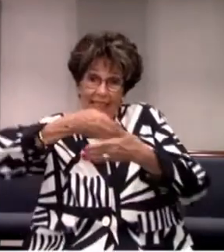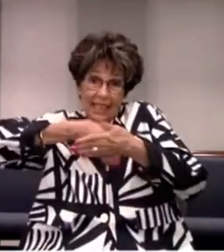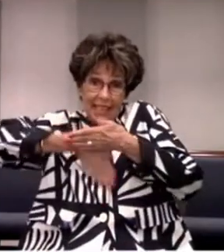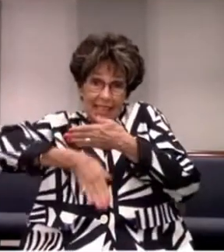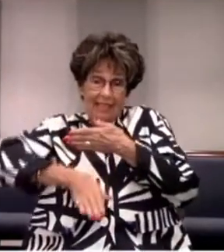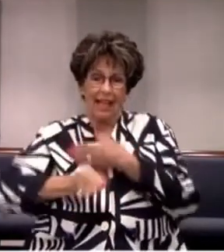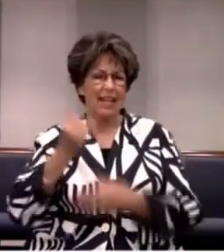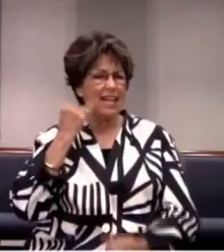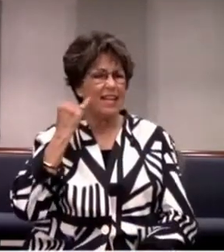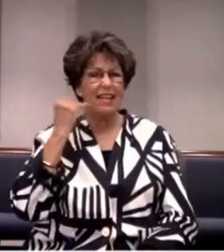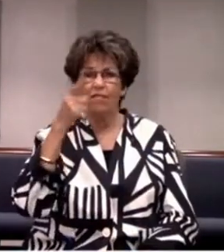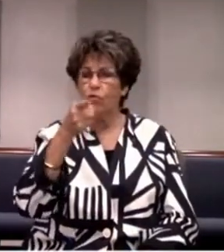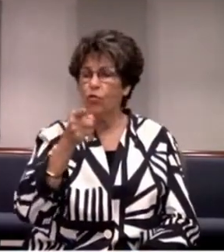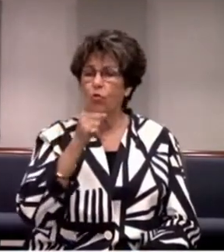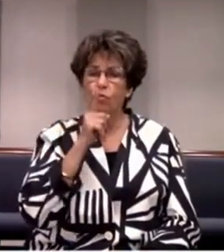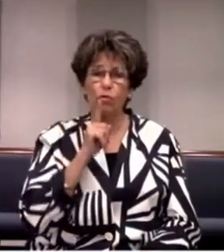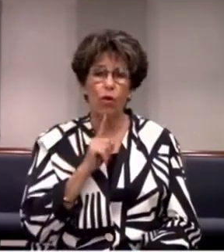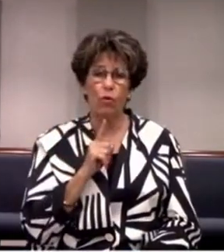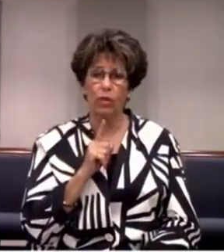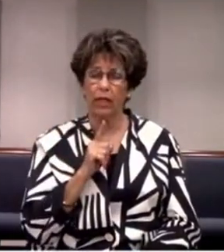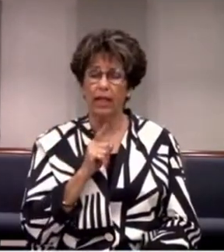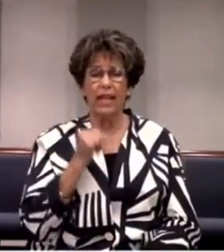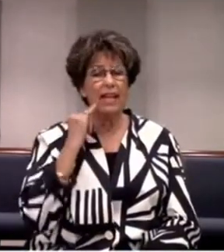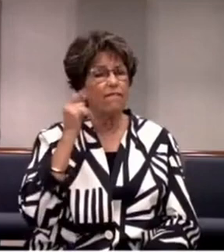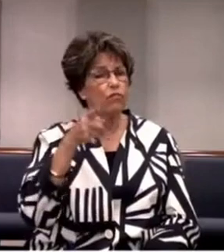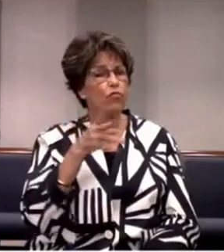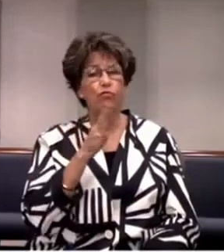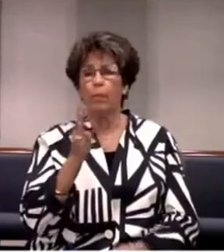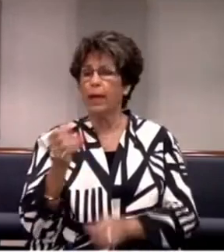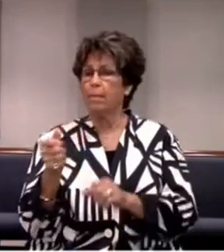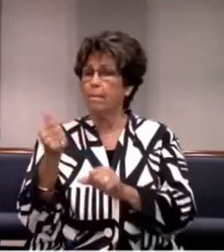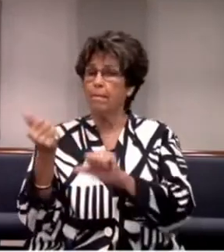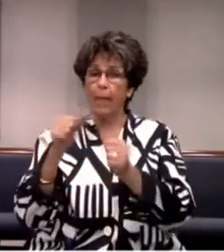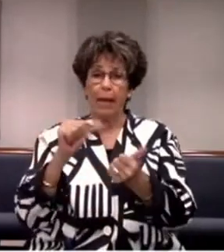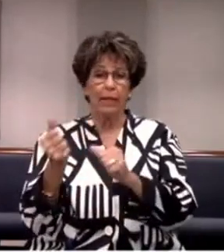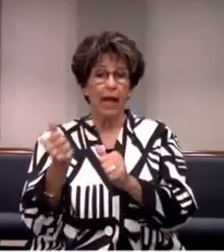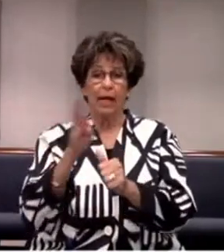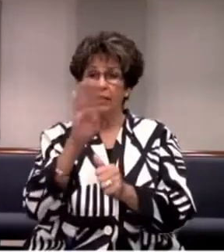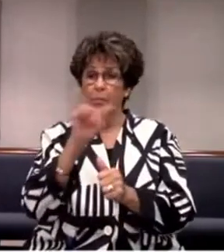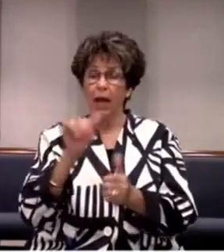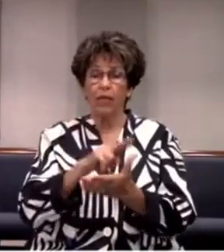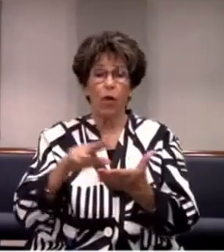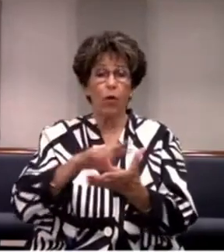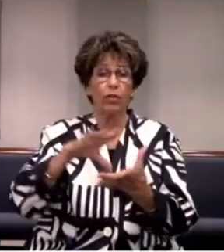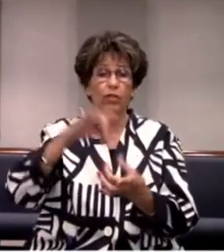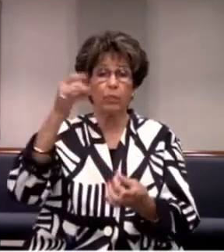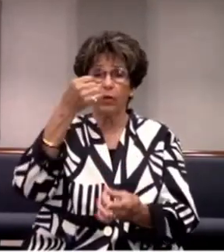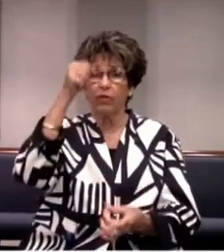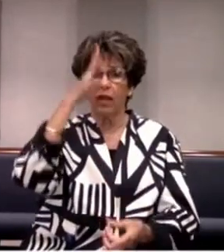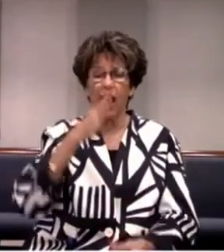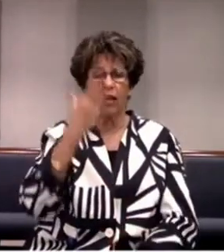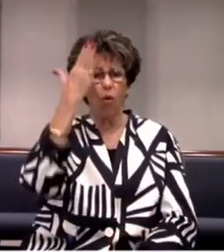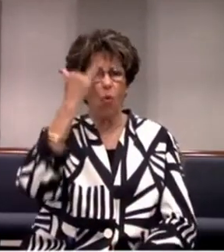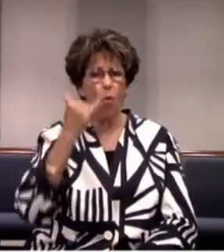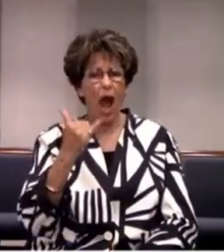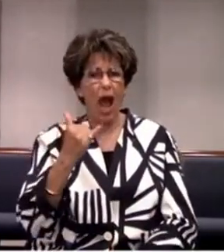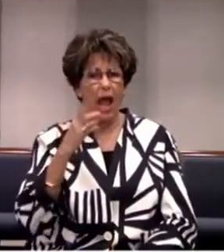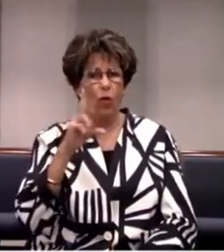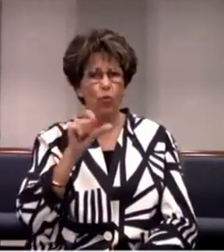lonely. If you've been baptized by the Holy Spirit of God, why would you feel lonely?